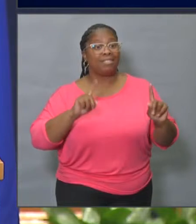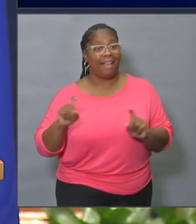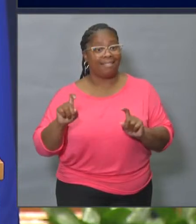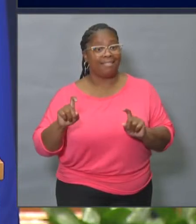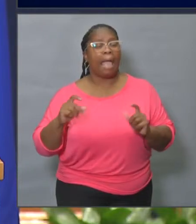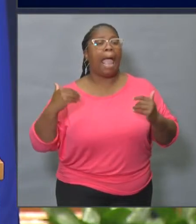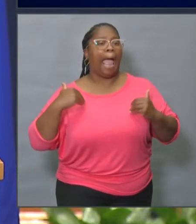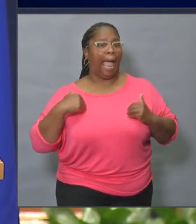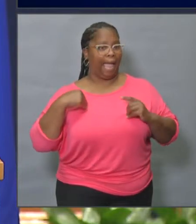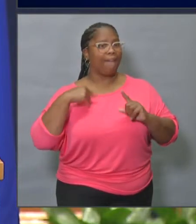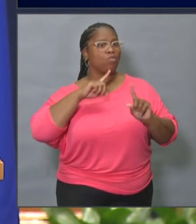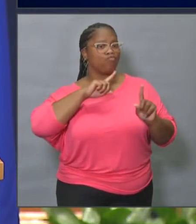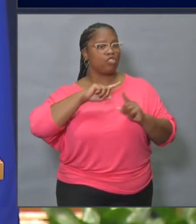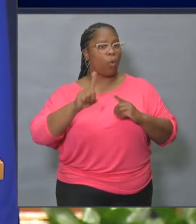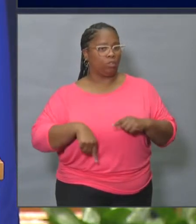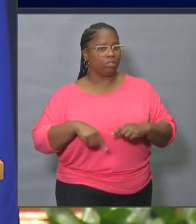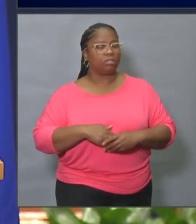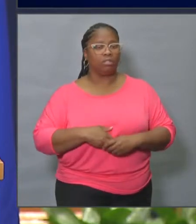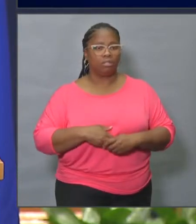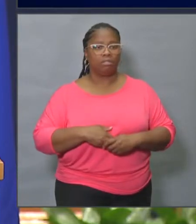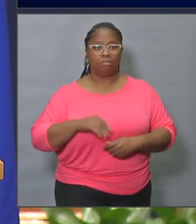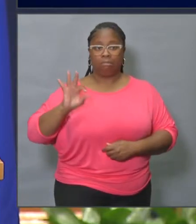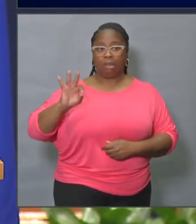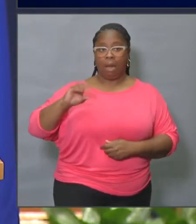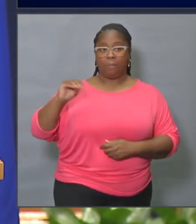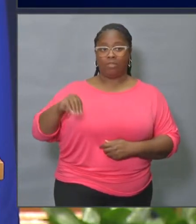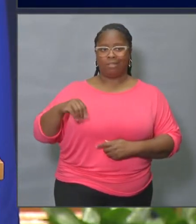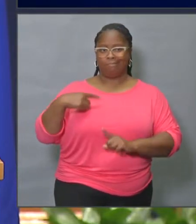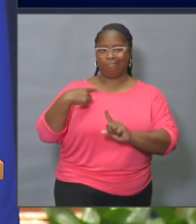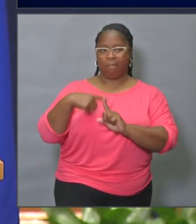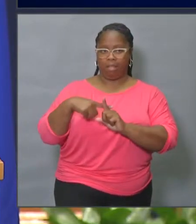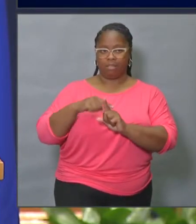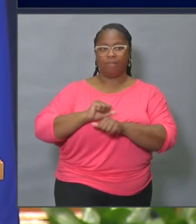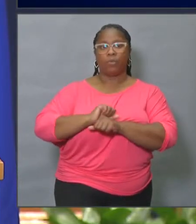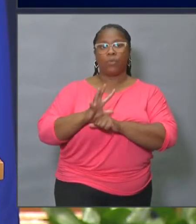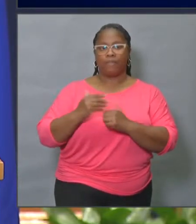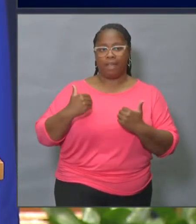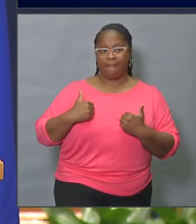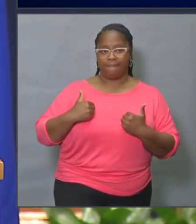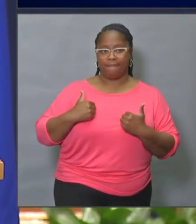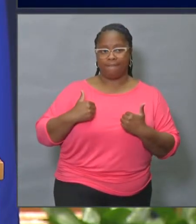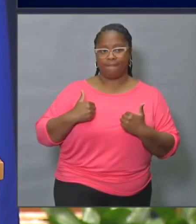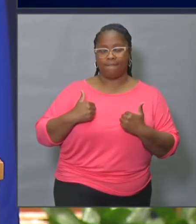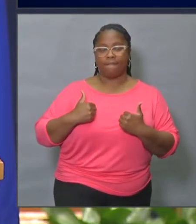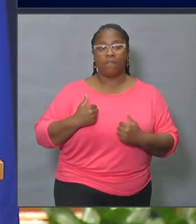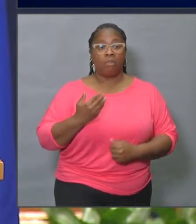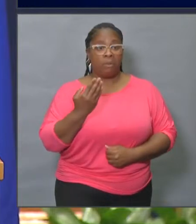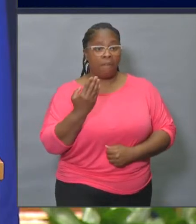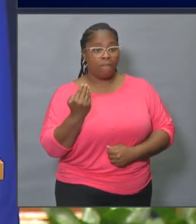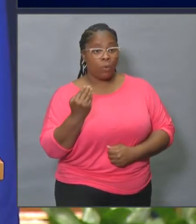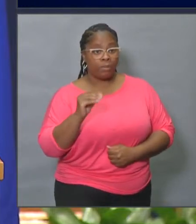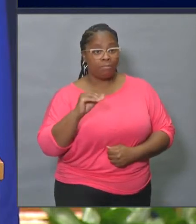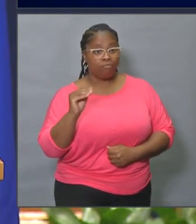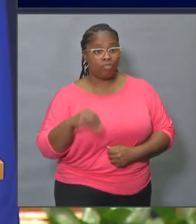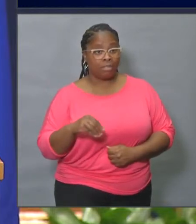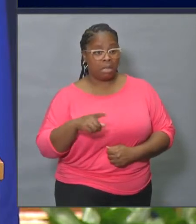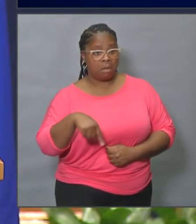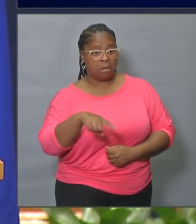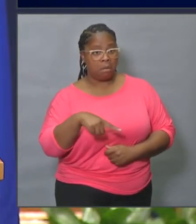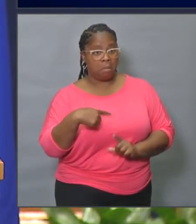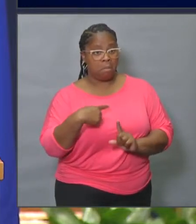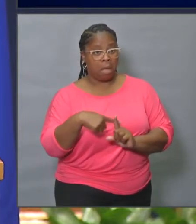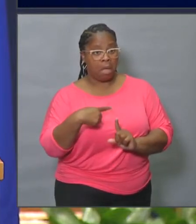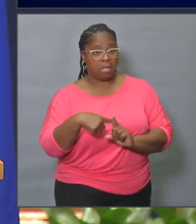results, 9% tested positive for COVID-19. Only 14% of the people who tested positive